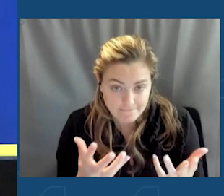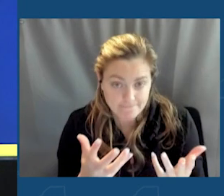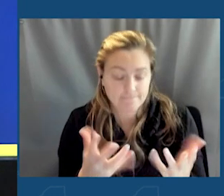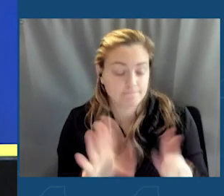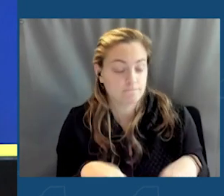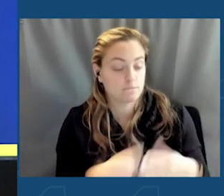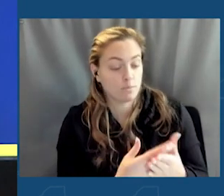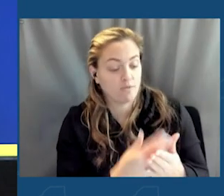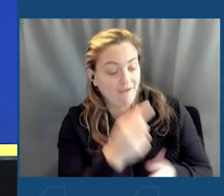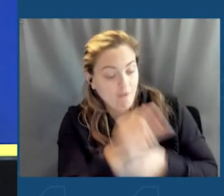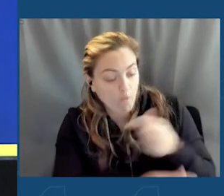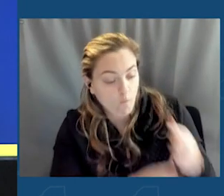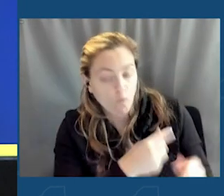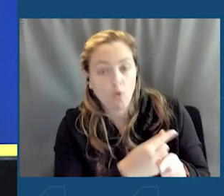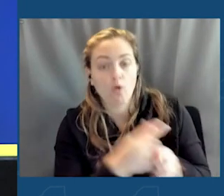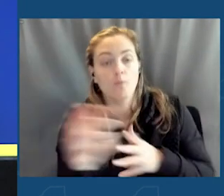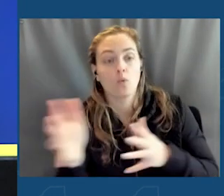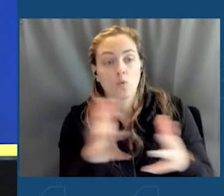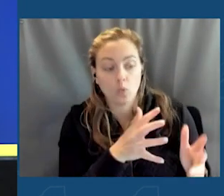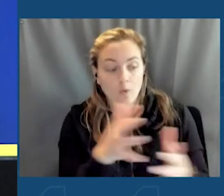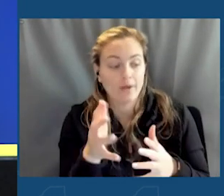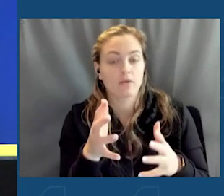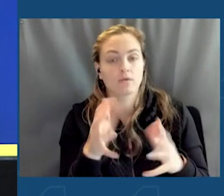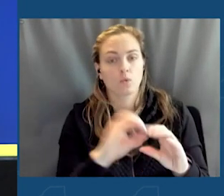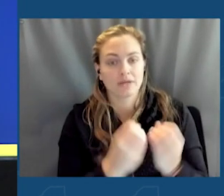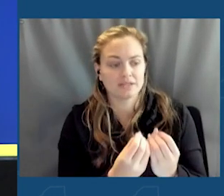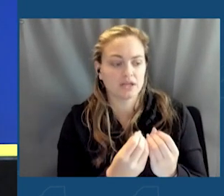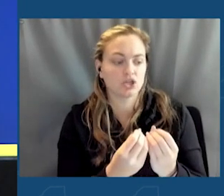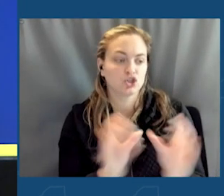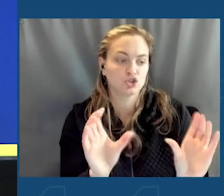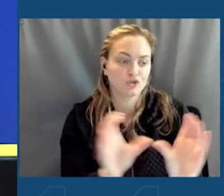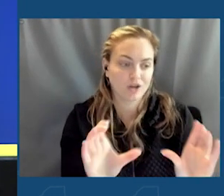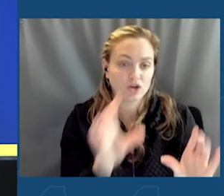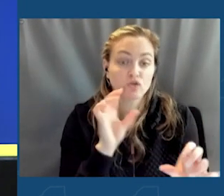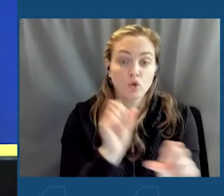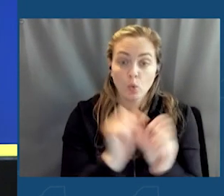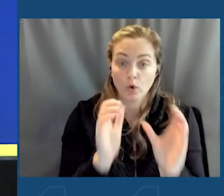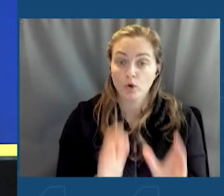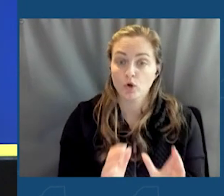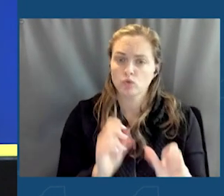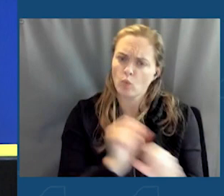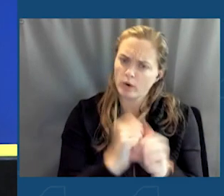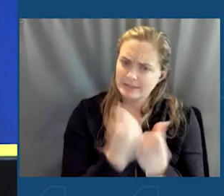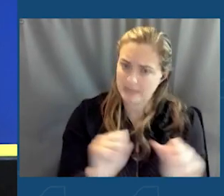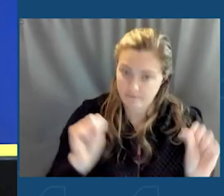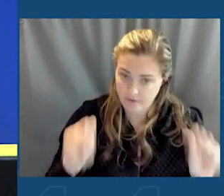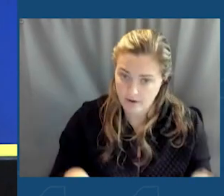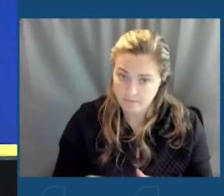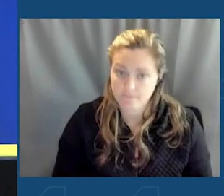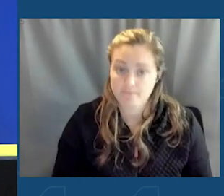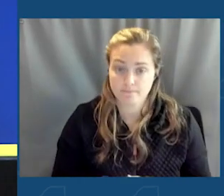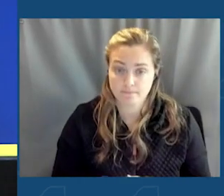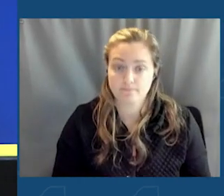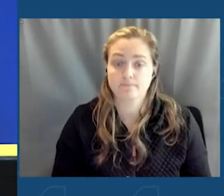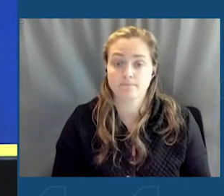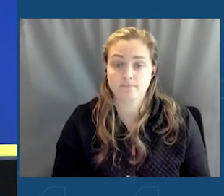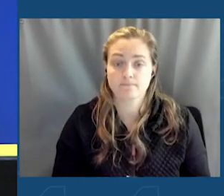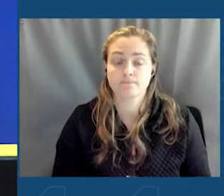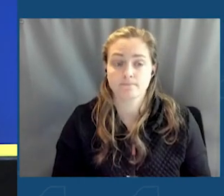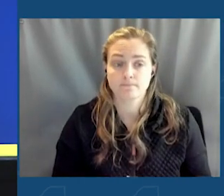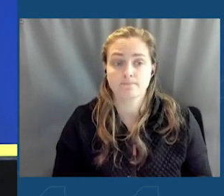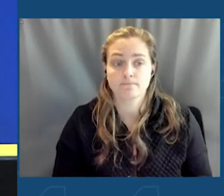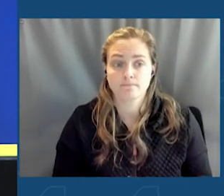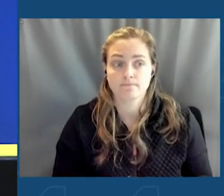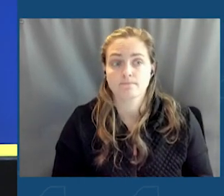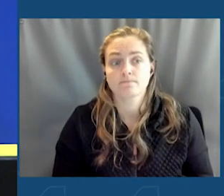wind organization certifications to the workforce so that they can work safely. And it's